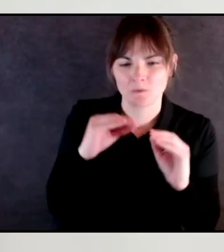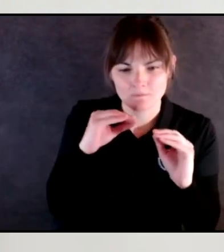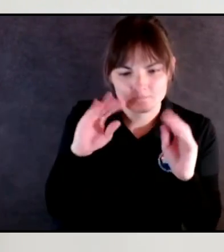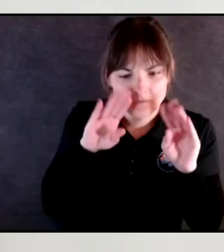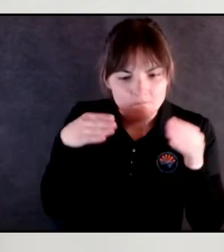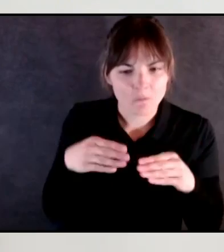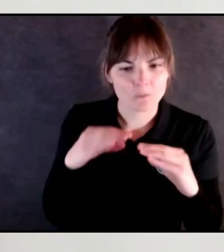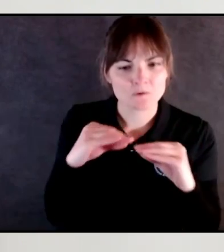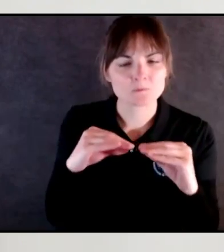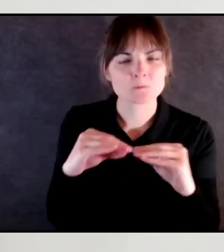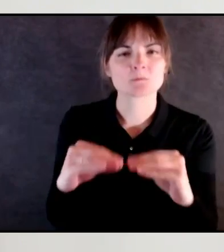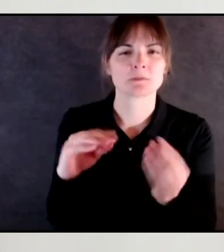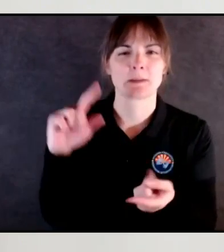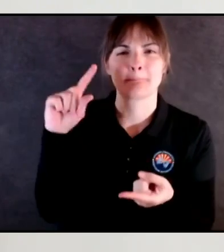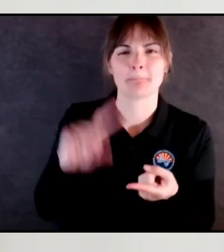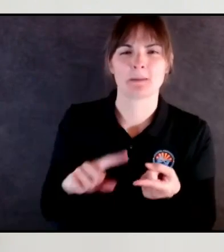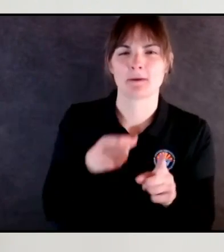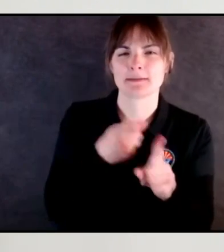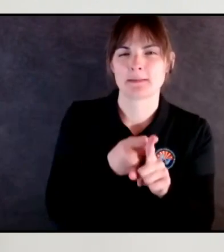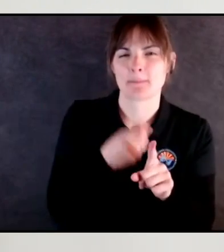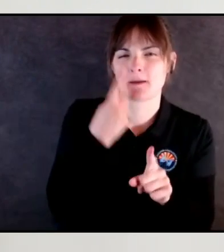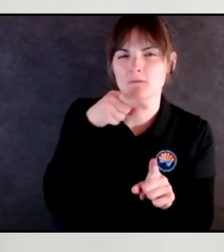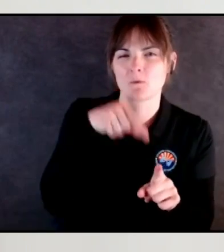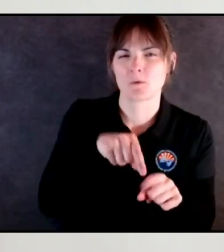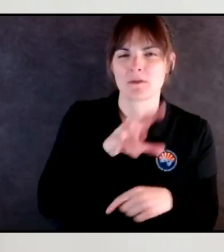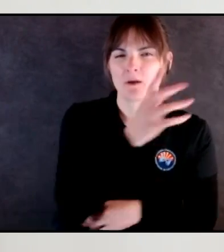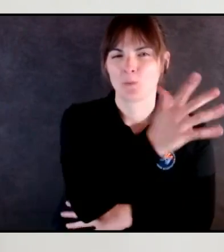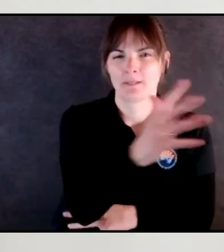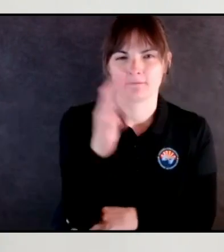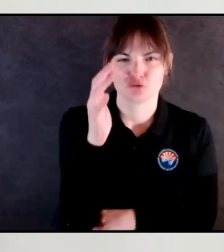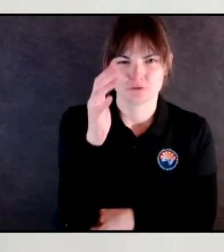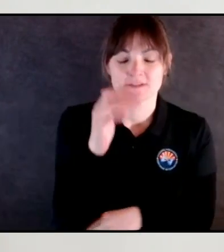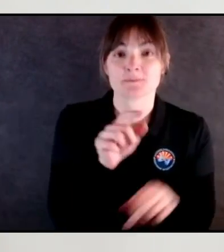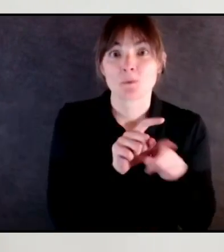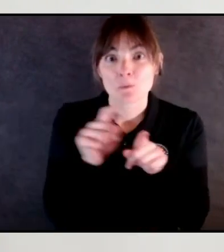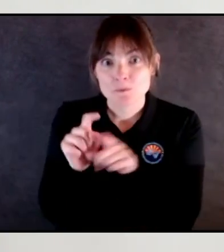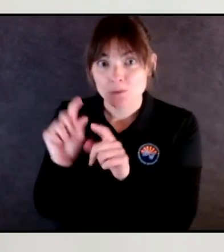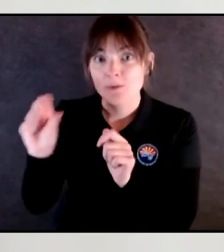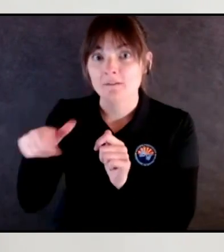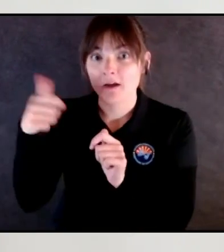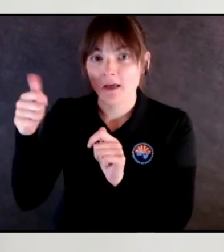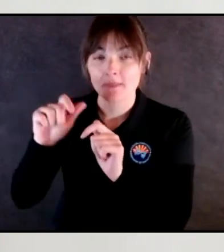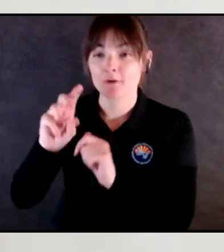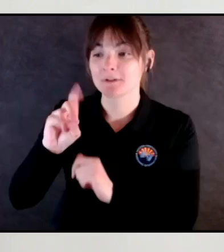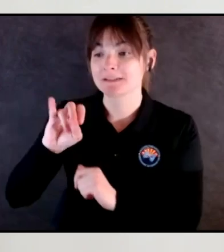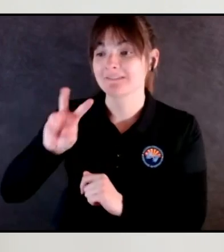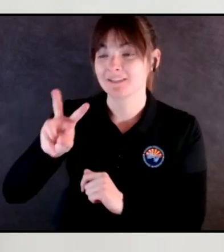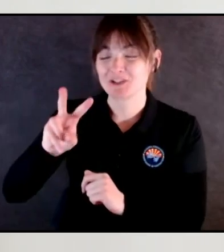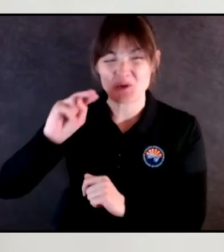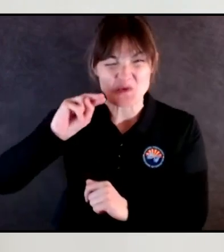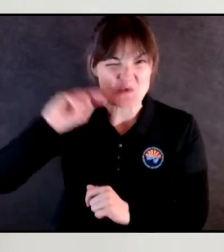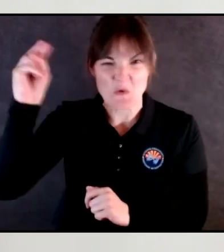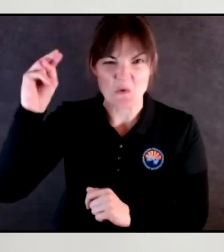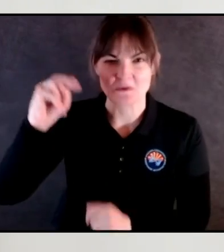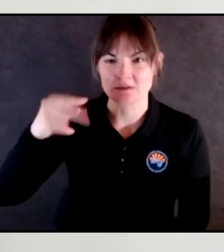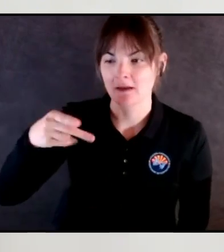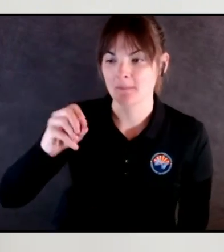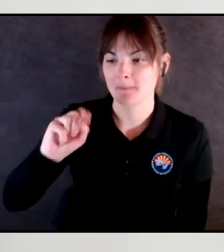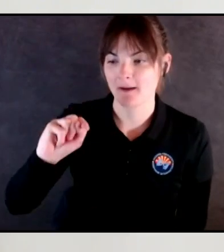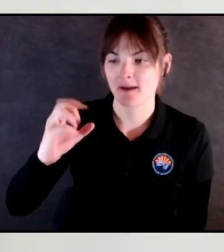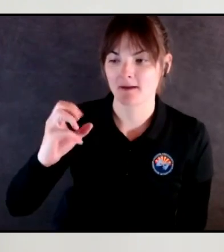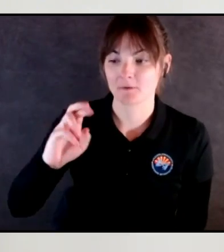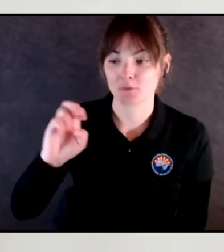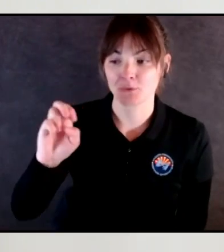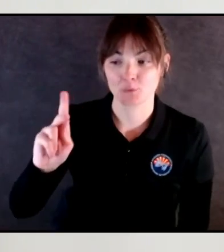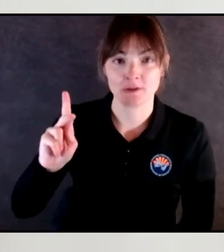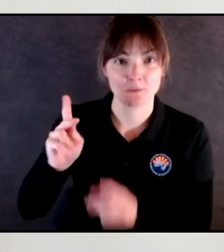division on the far north side, up on the Pot Creek road, and there was a dozer line that was